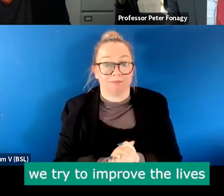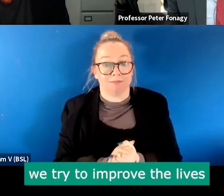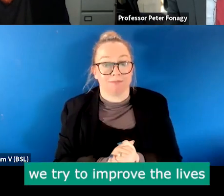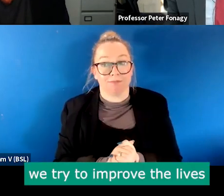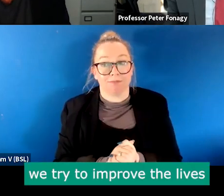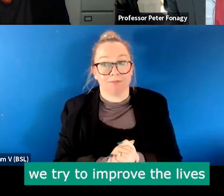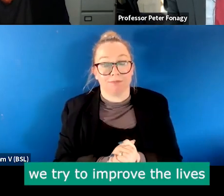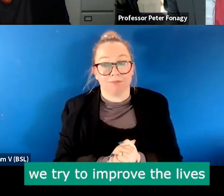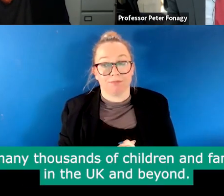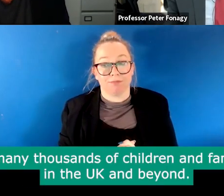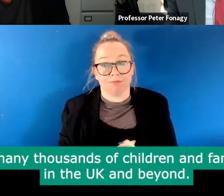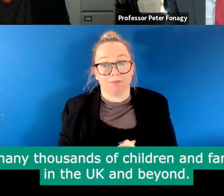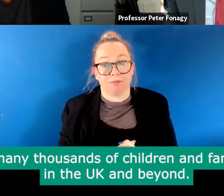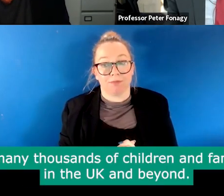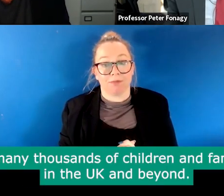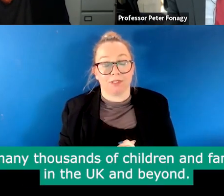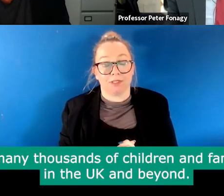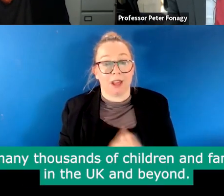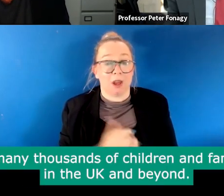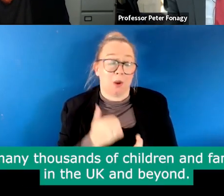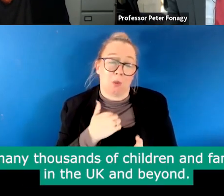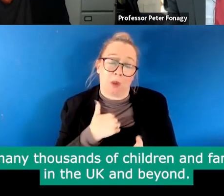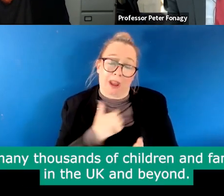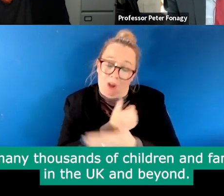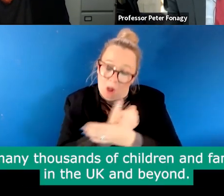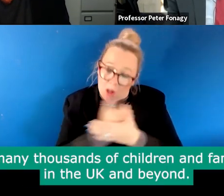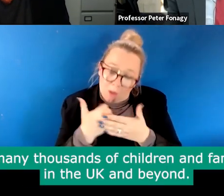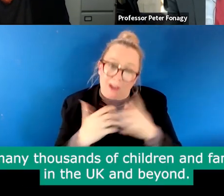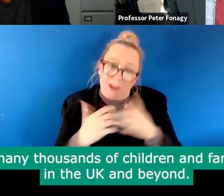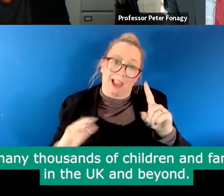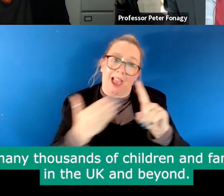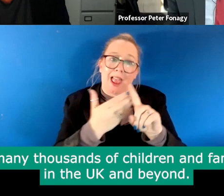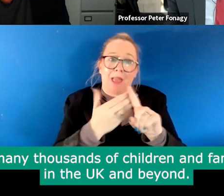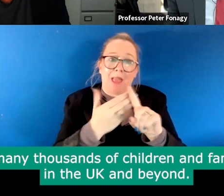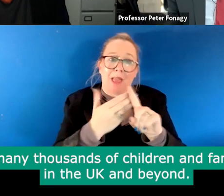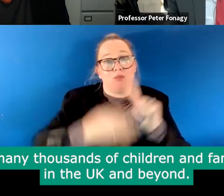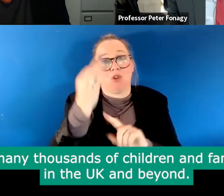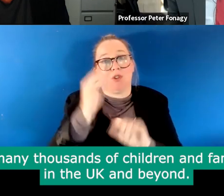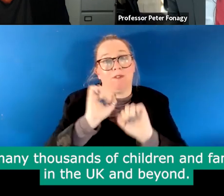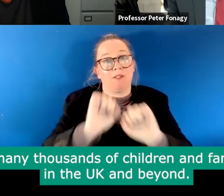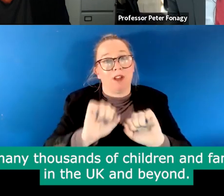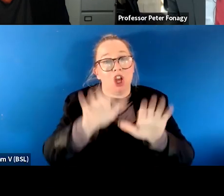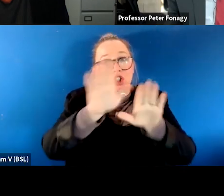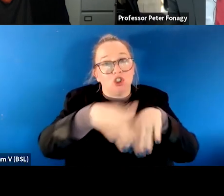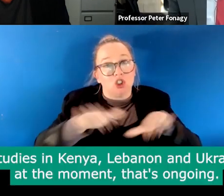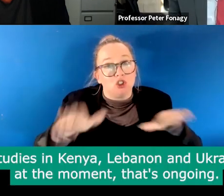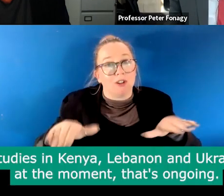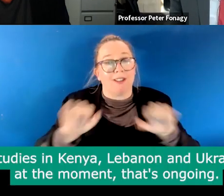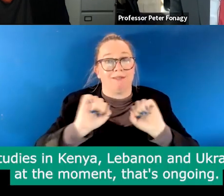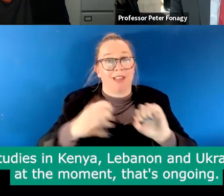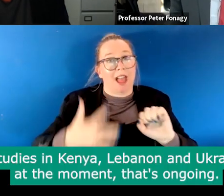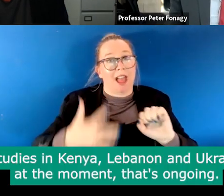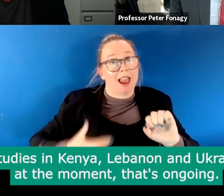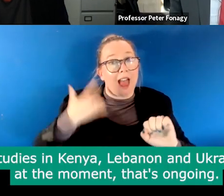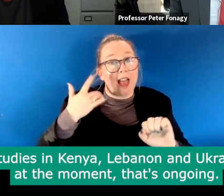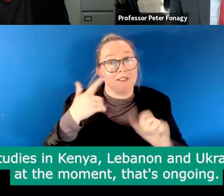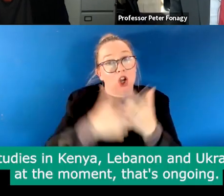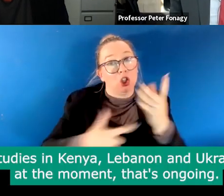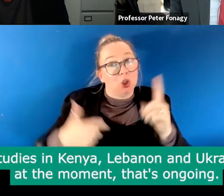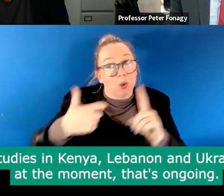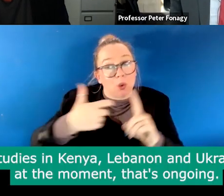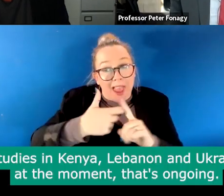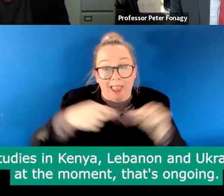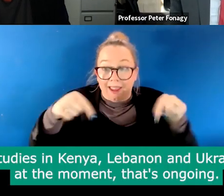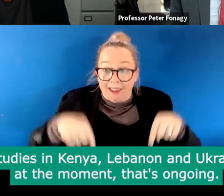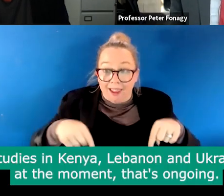We try to improve the lives of many thousands of children and families in the UK and beyond, and we have studies in